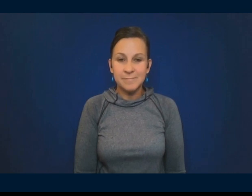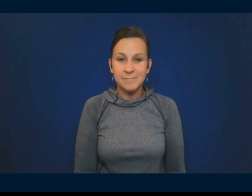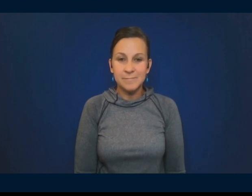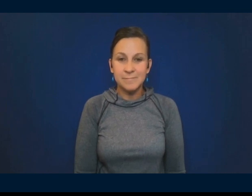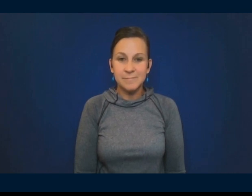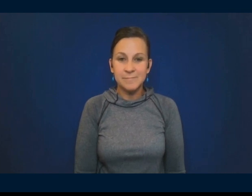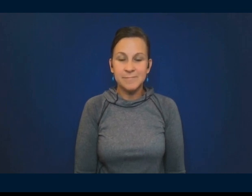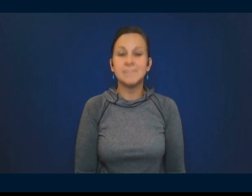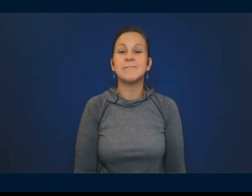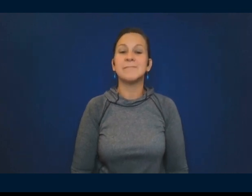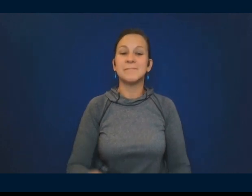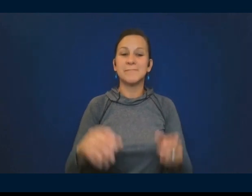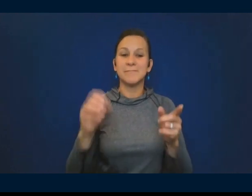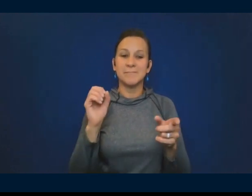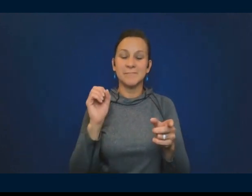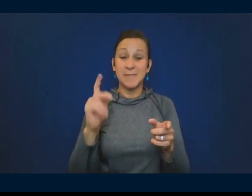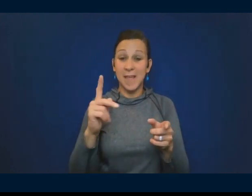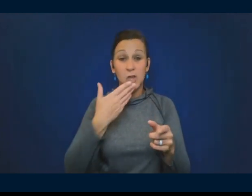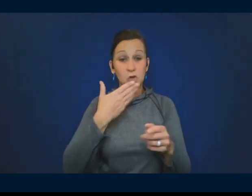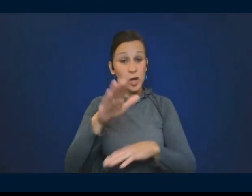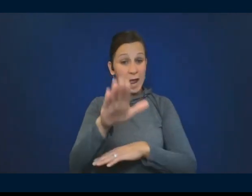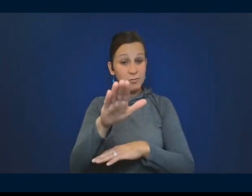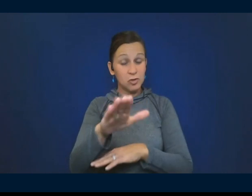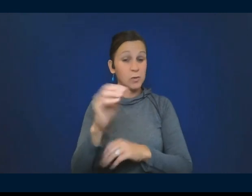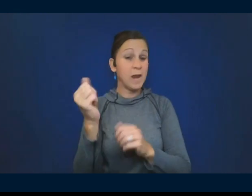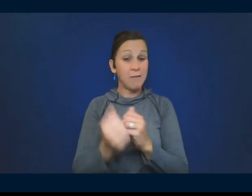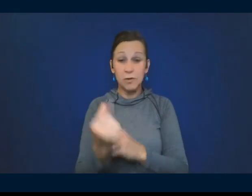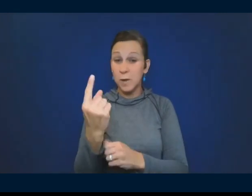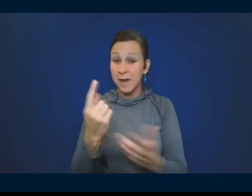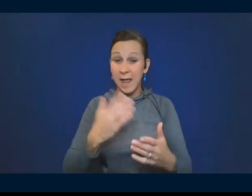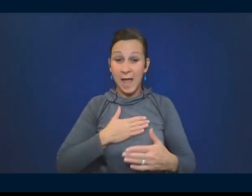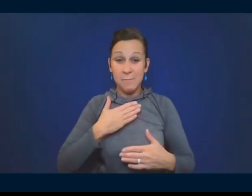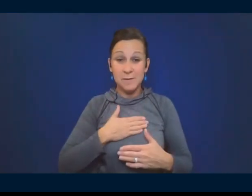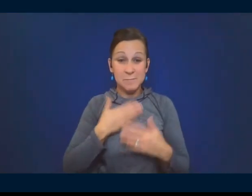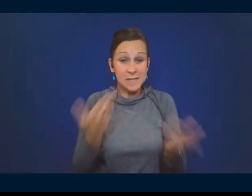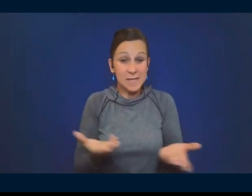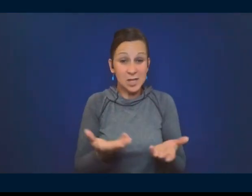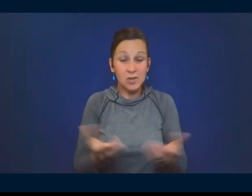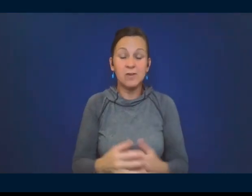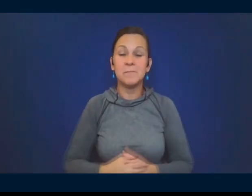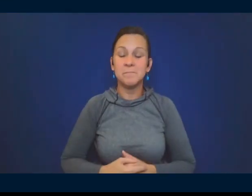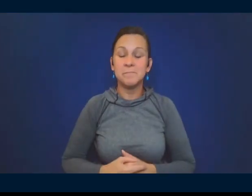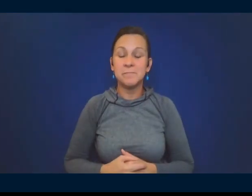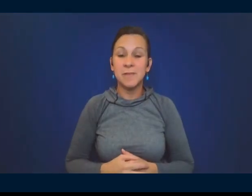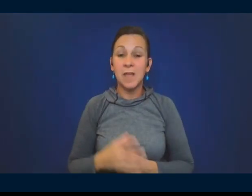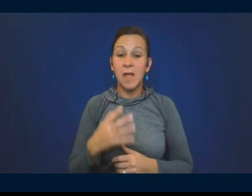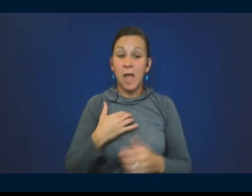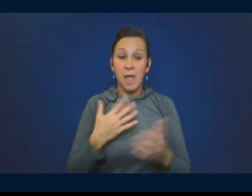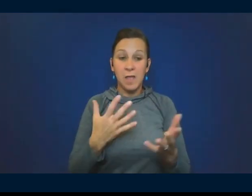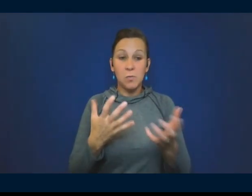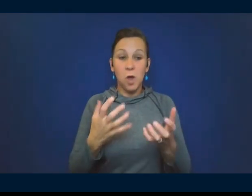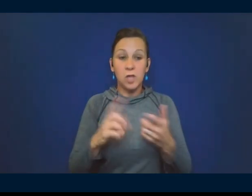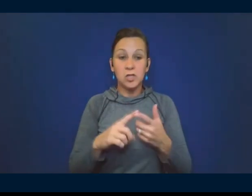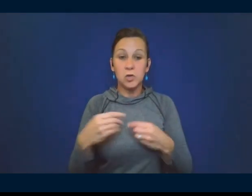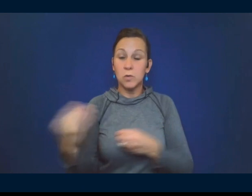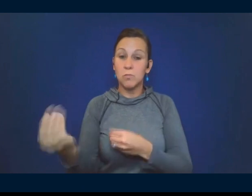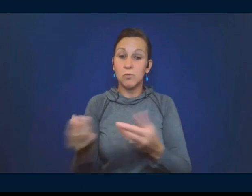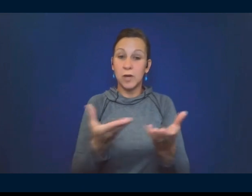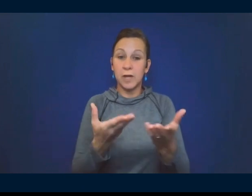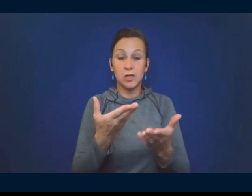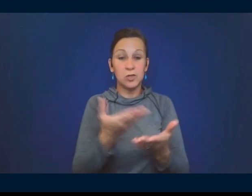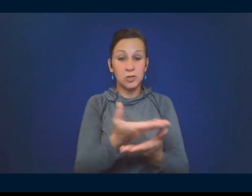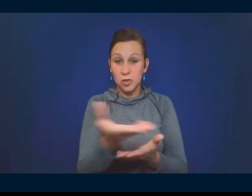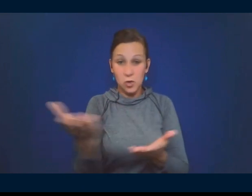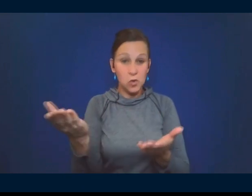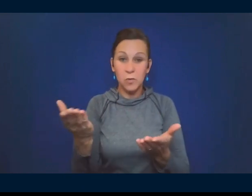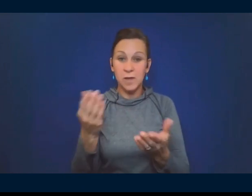Right. Good afternoon, everyone. Happy to be here, and I want to bring to you information